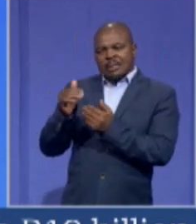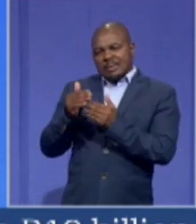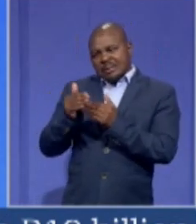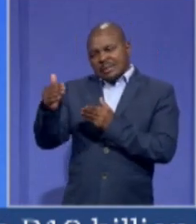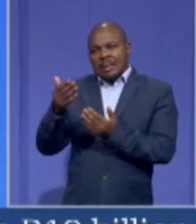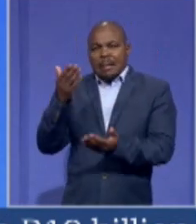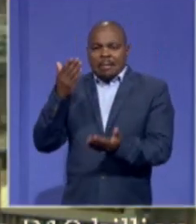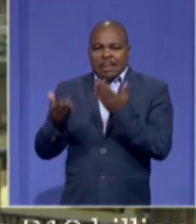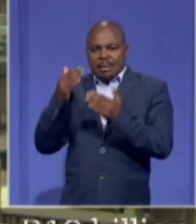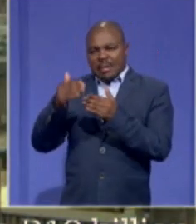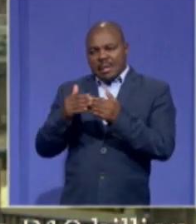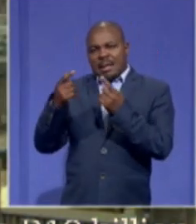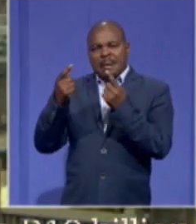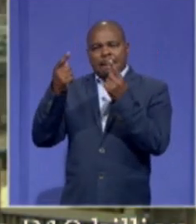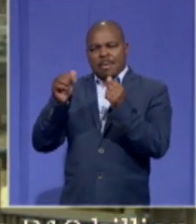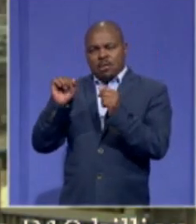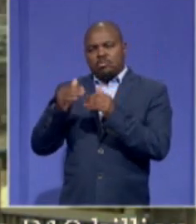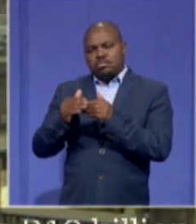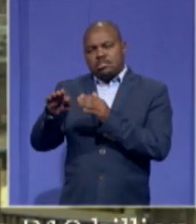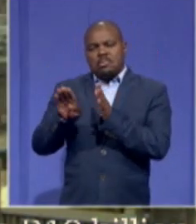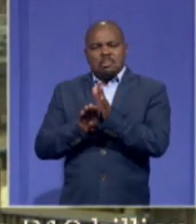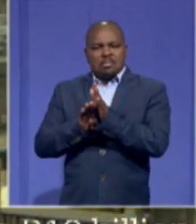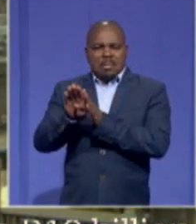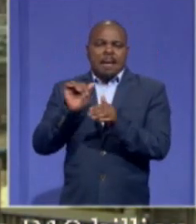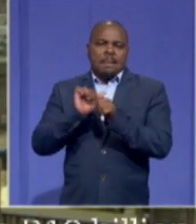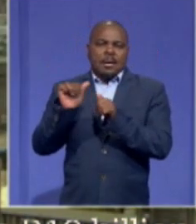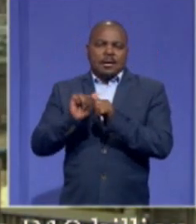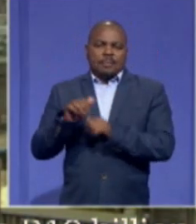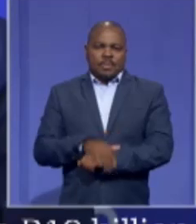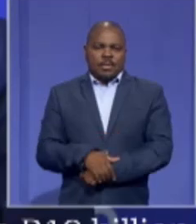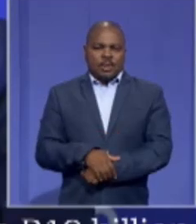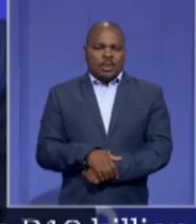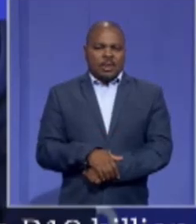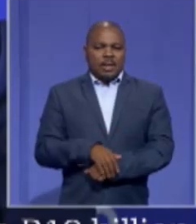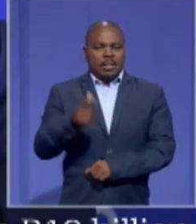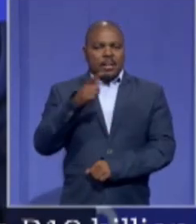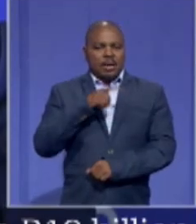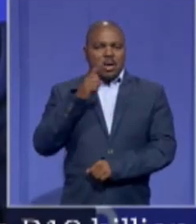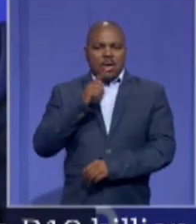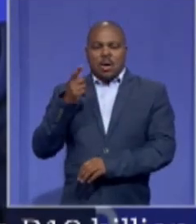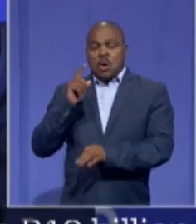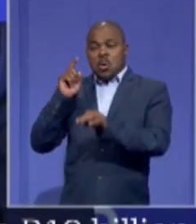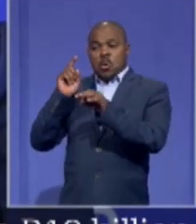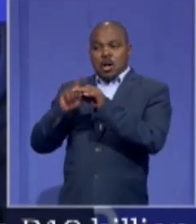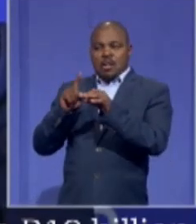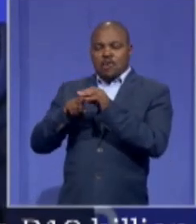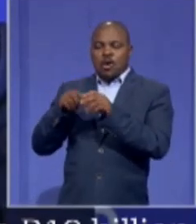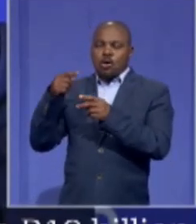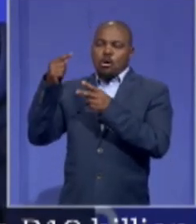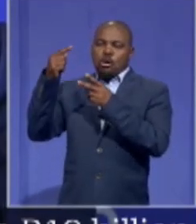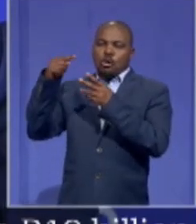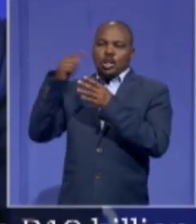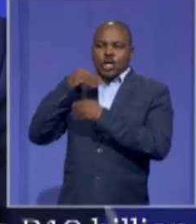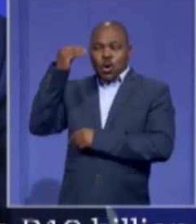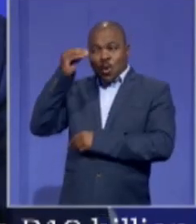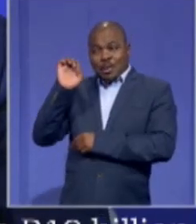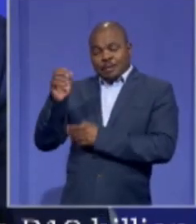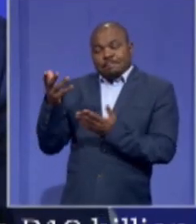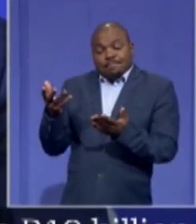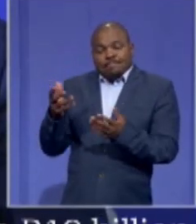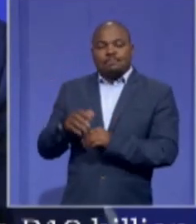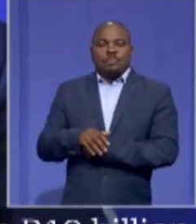hore maemo a bona a ditjhelete a ka ntlafala. This is a qualified audit opinion that we've received. What's more worrying,